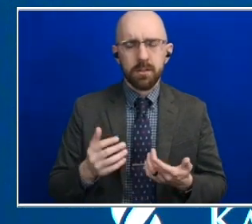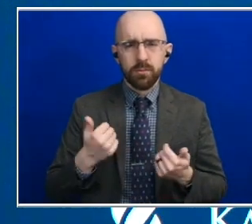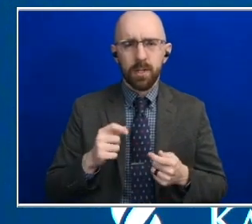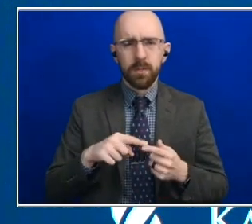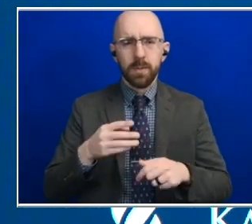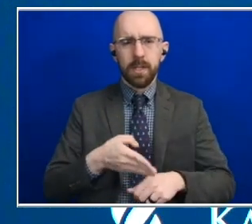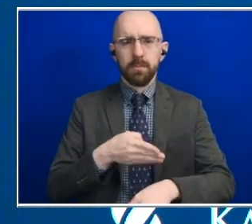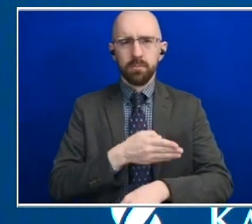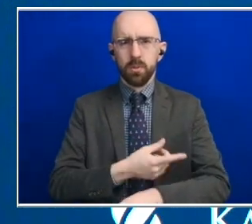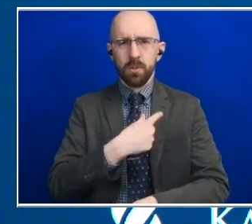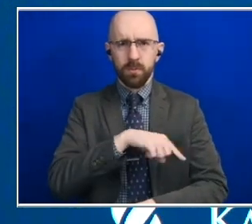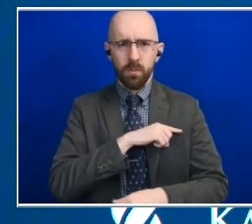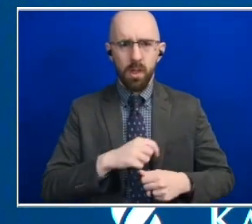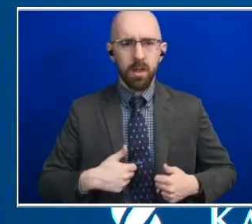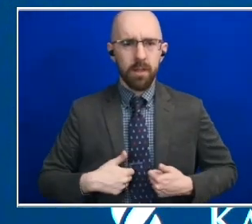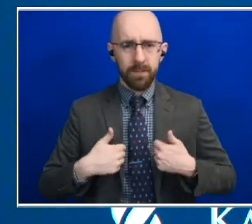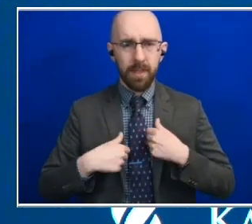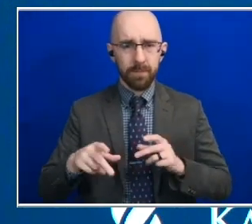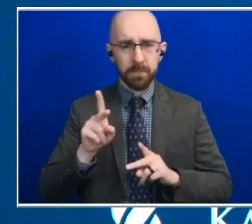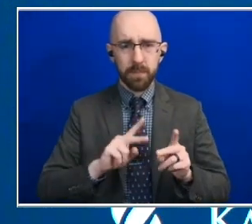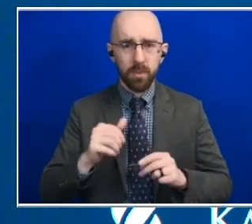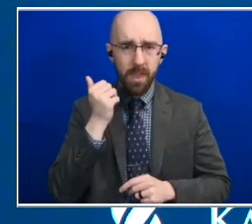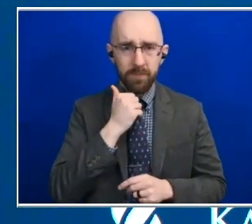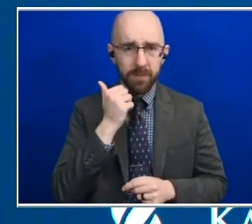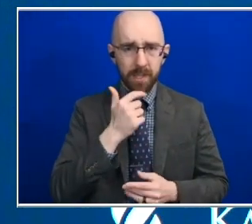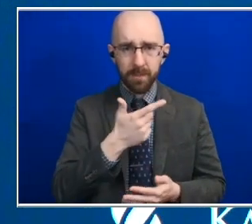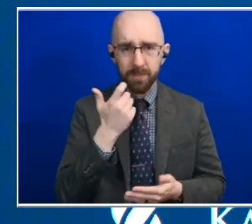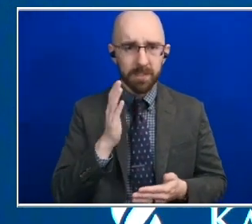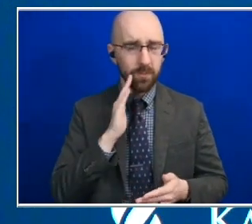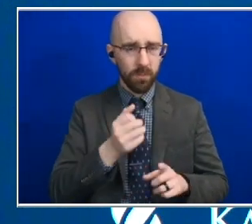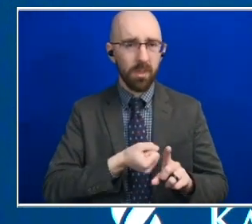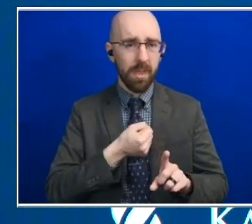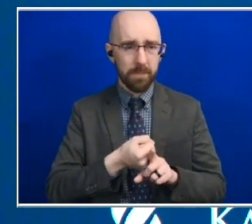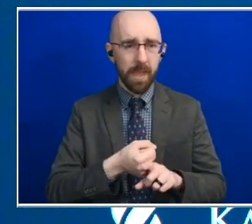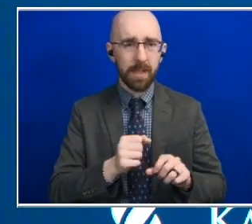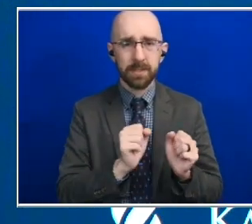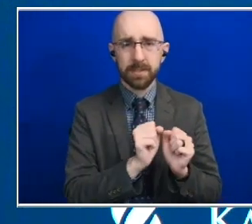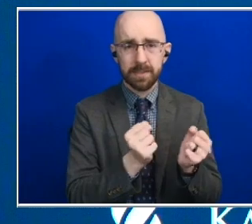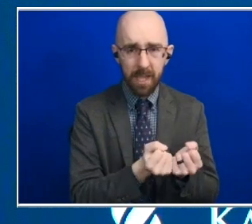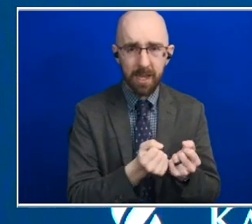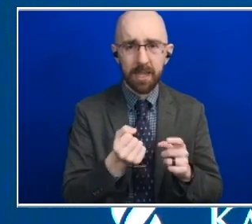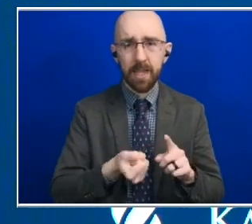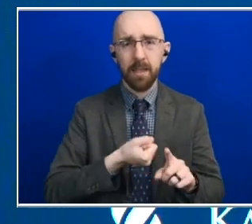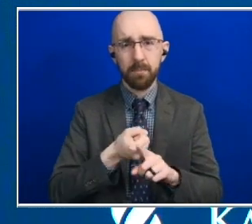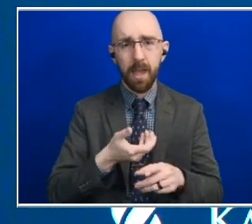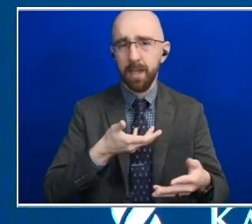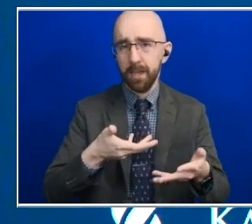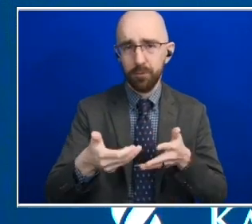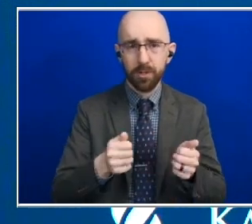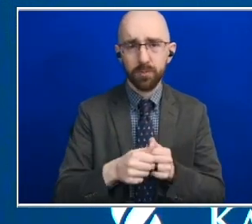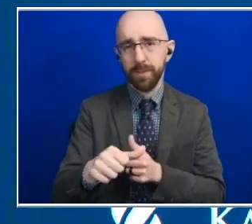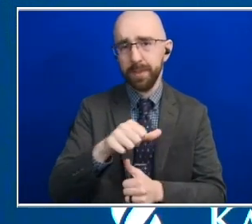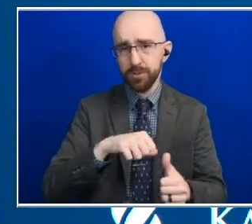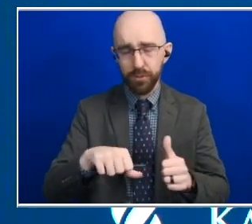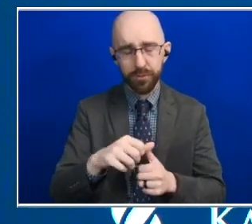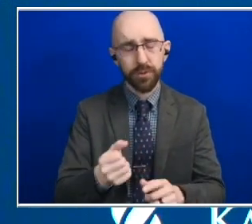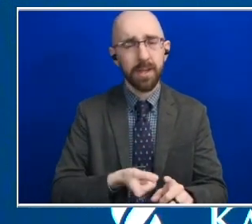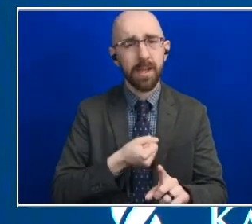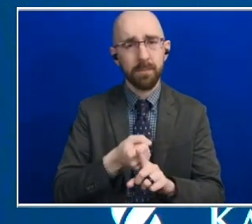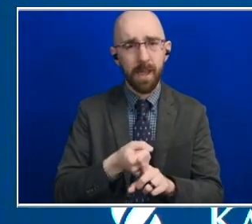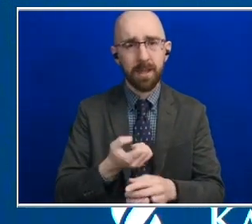of people every day, because it does impact our society, it impacts our interactions with each other, it impacts our